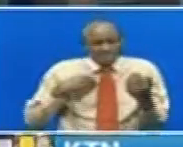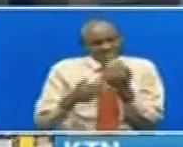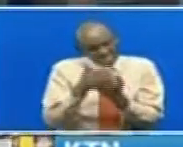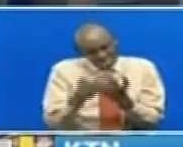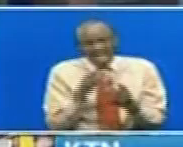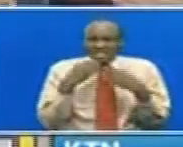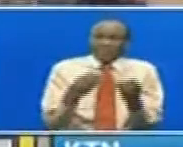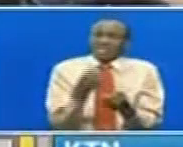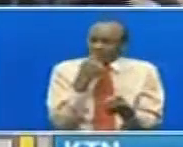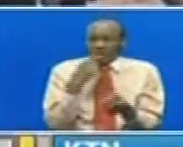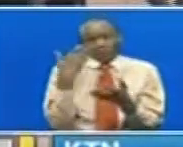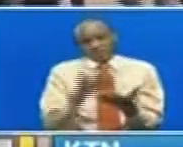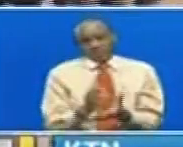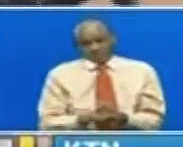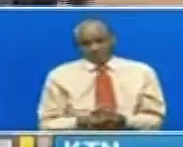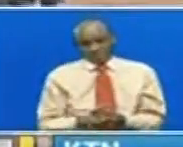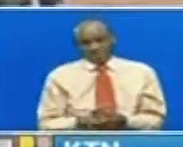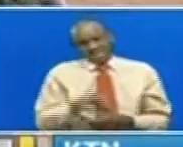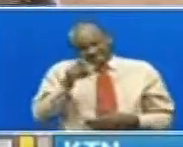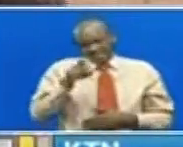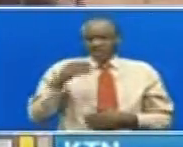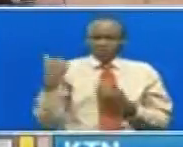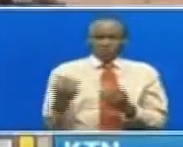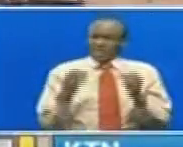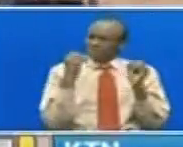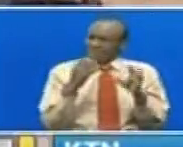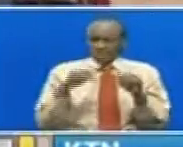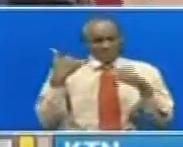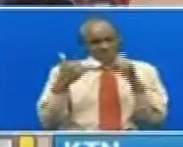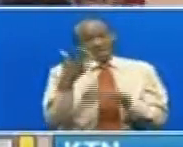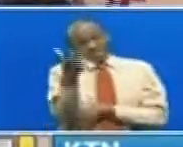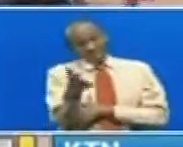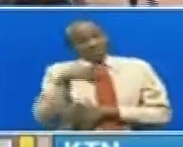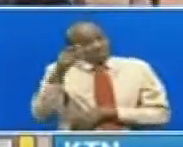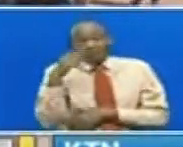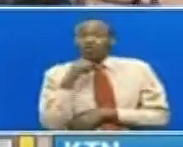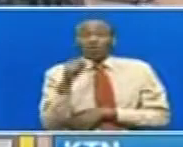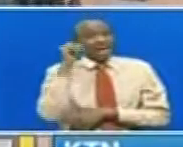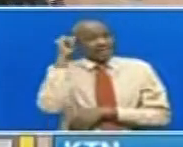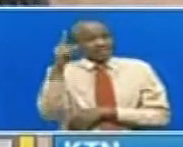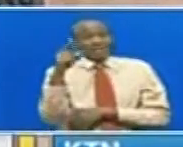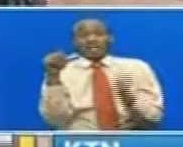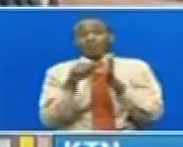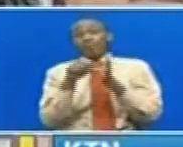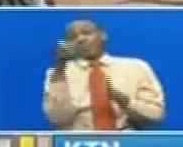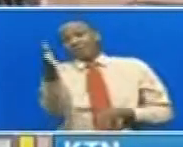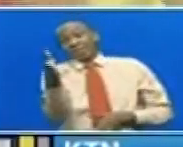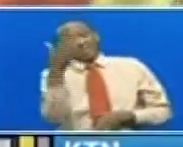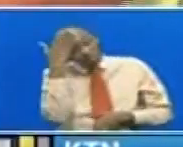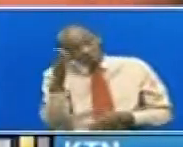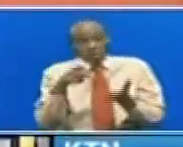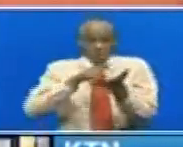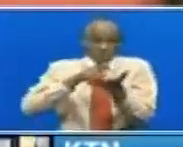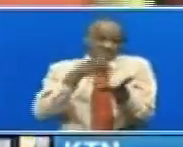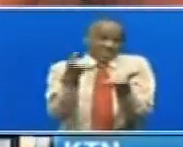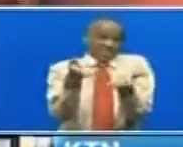kumpatia matibabu. And as children in Owino Uhuru slums play, too young to understand the complexities of lead processing and